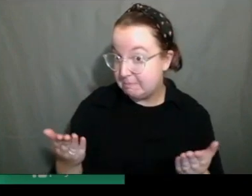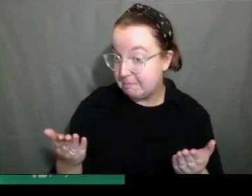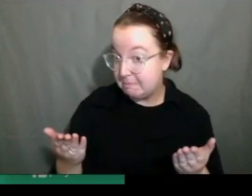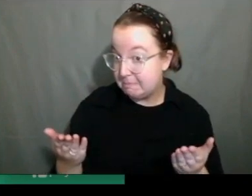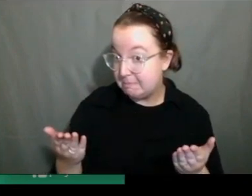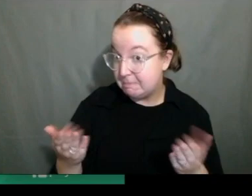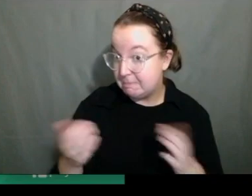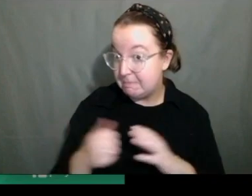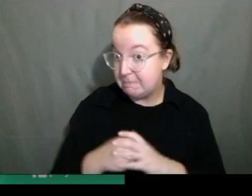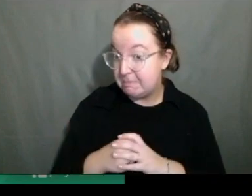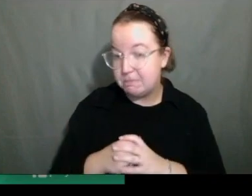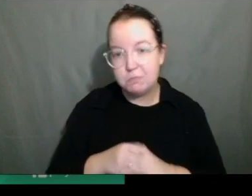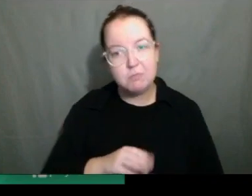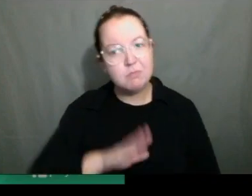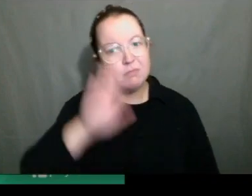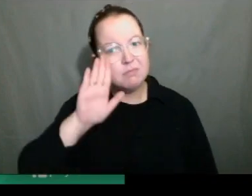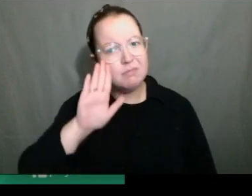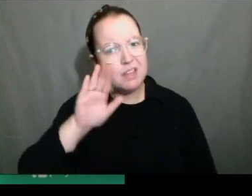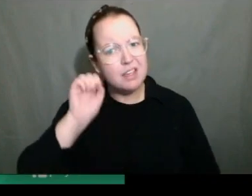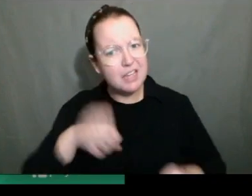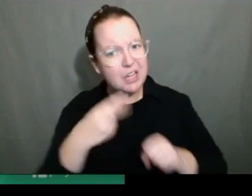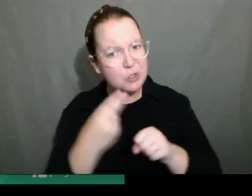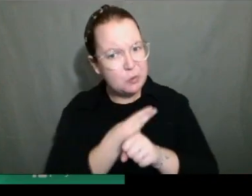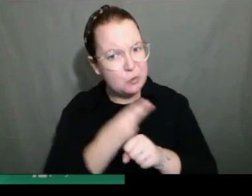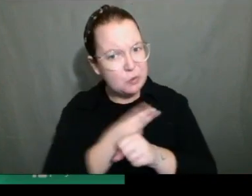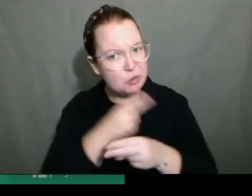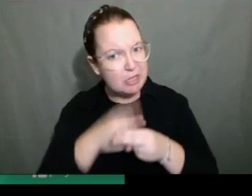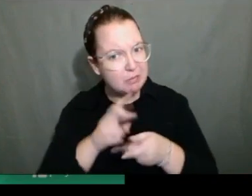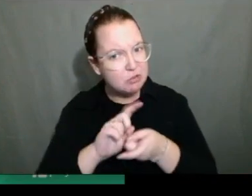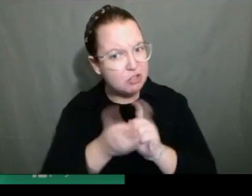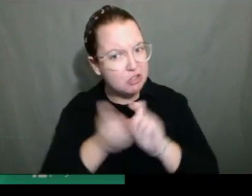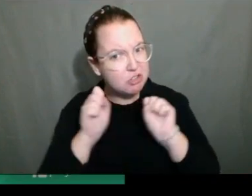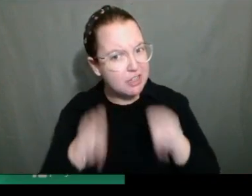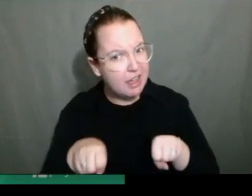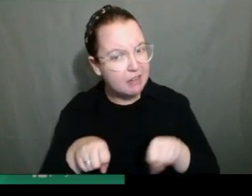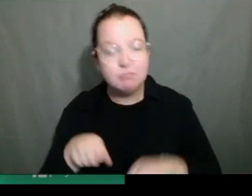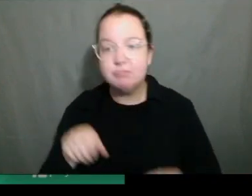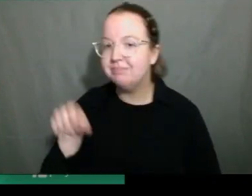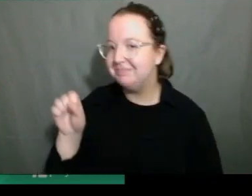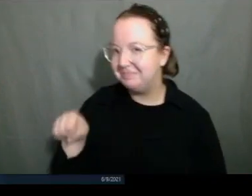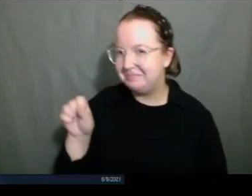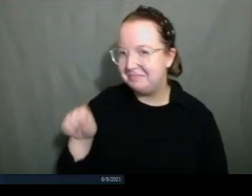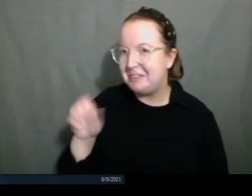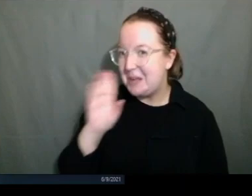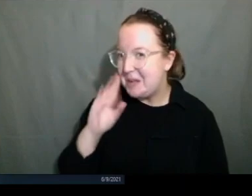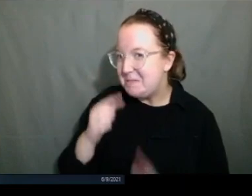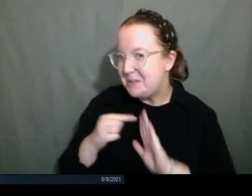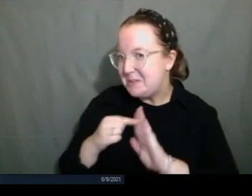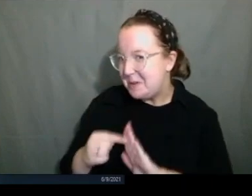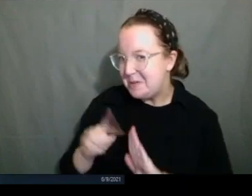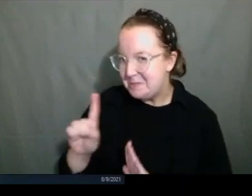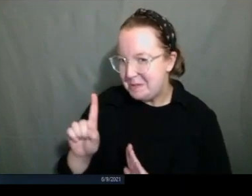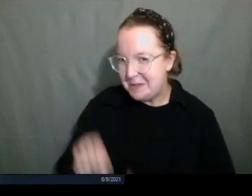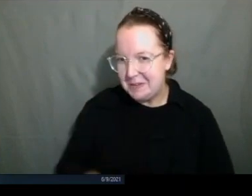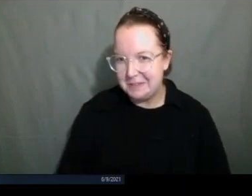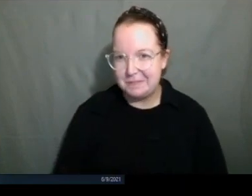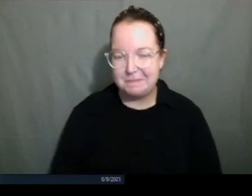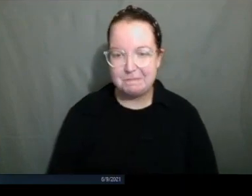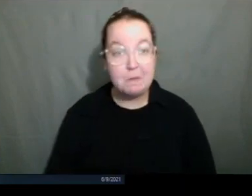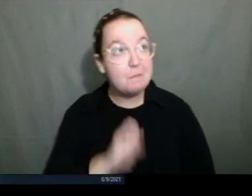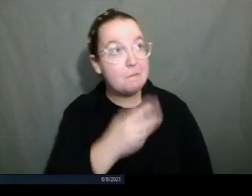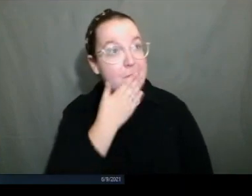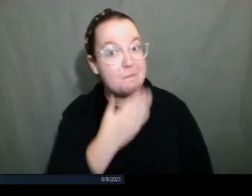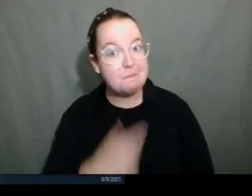And you did say we can change our username, or we can't? You can, yep, I'm about to do that in just a second. All right,